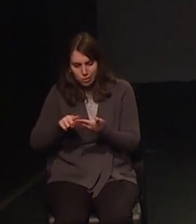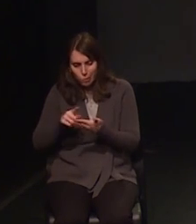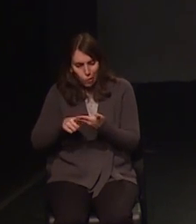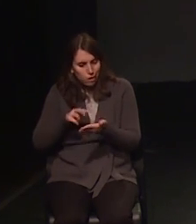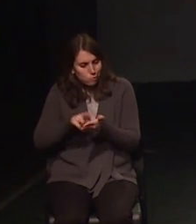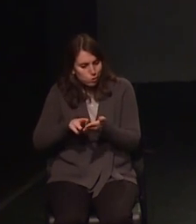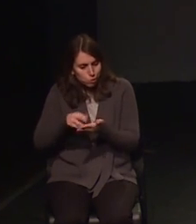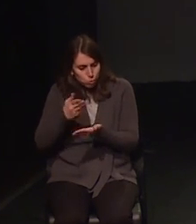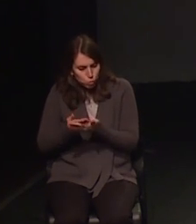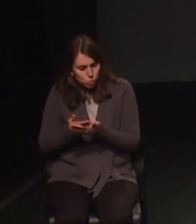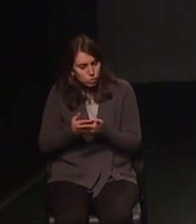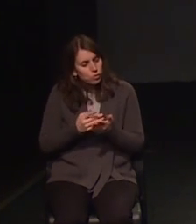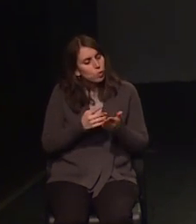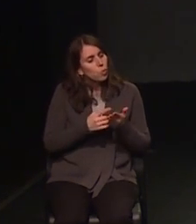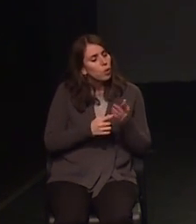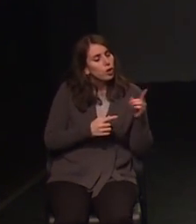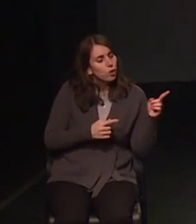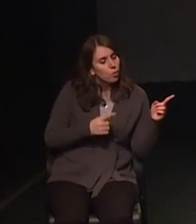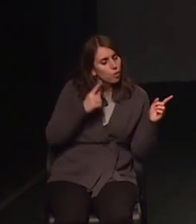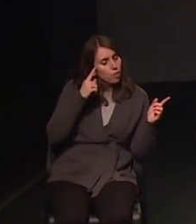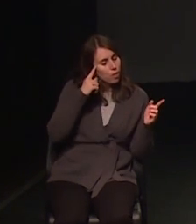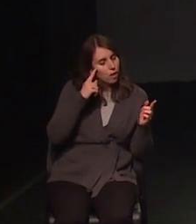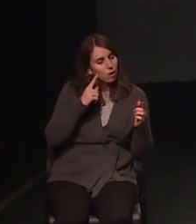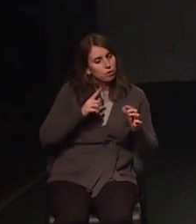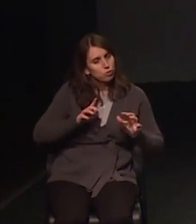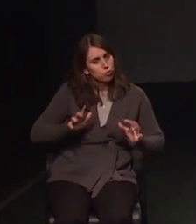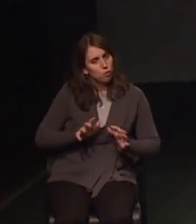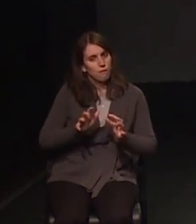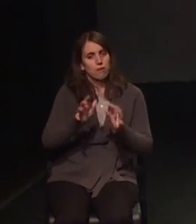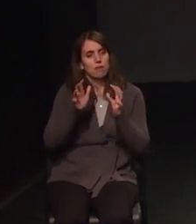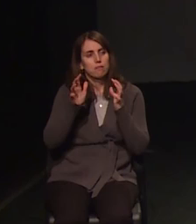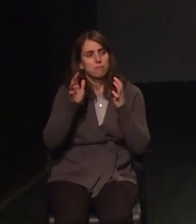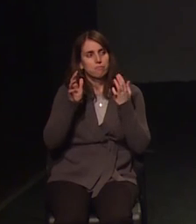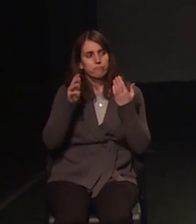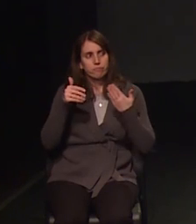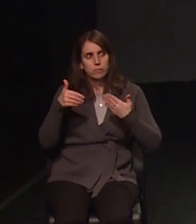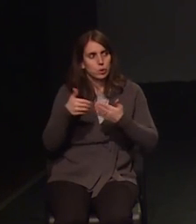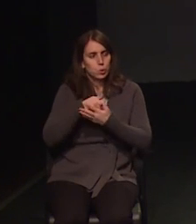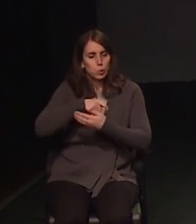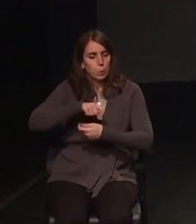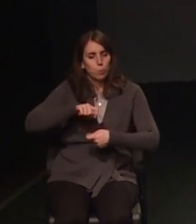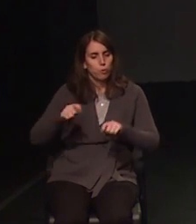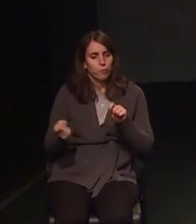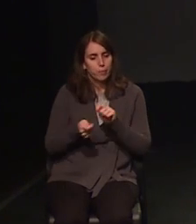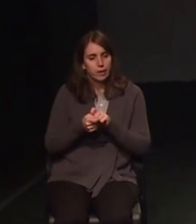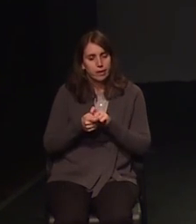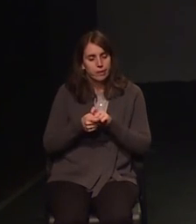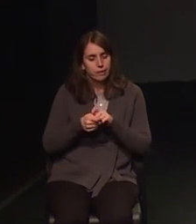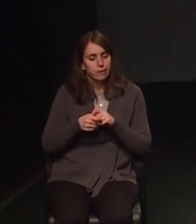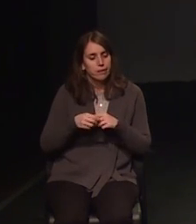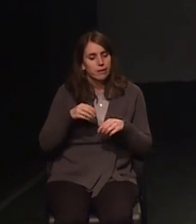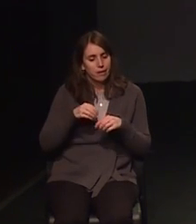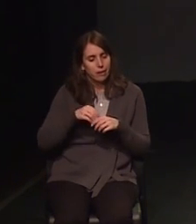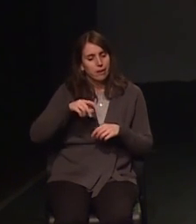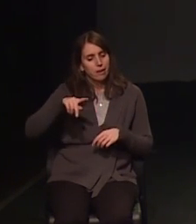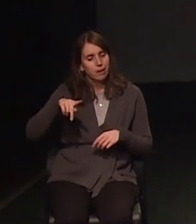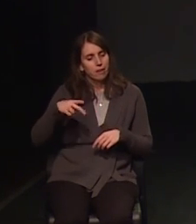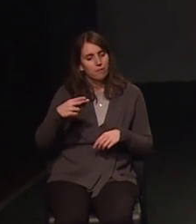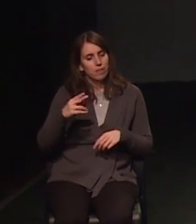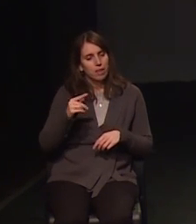calling a movement in philanthropy? We're here, I don't know how many times equity is in the agenda